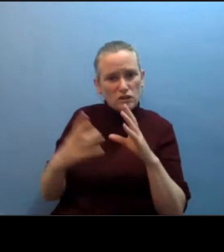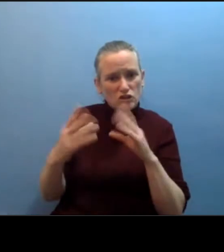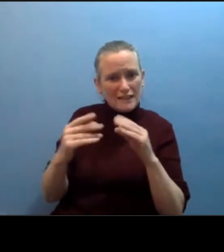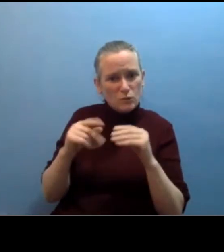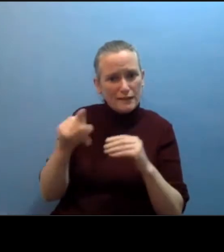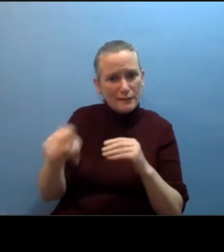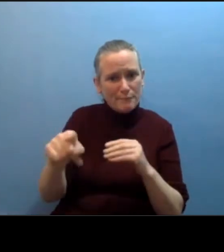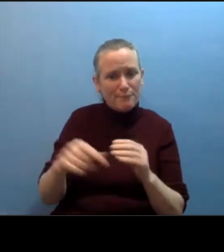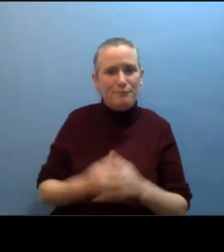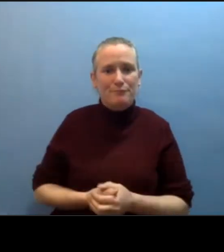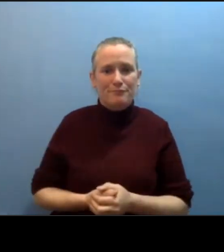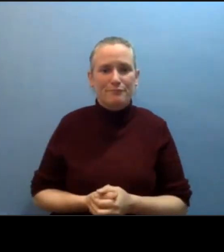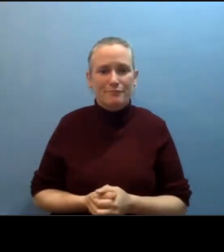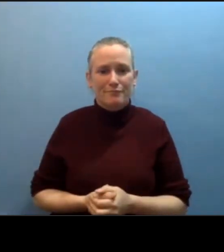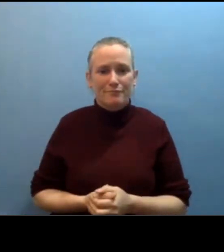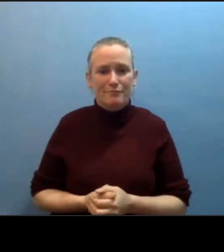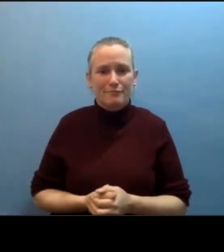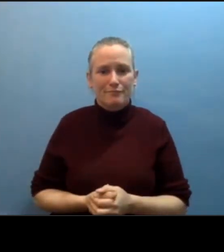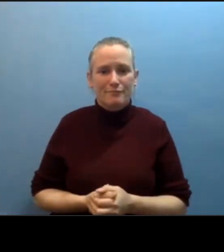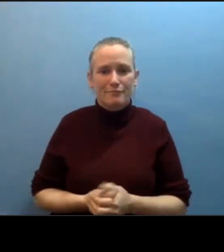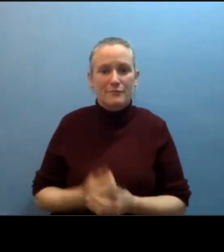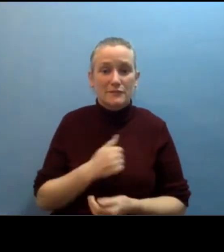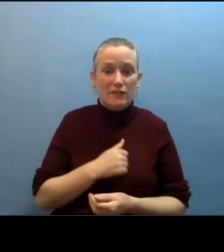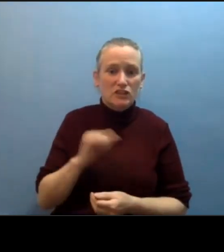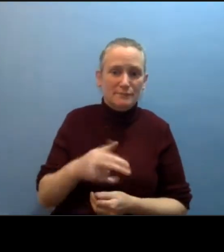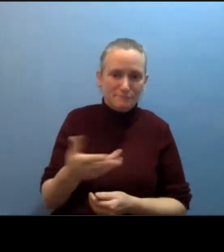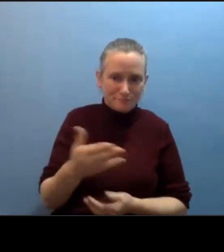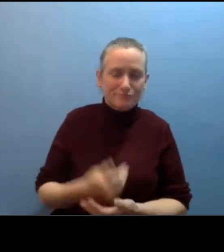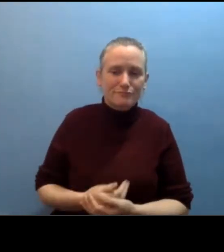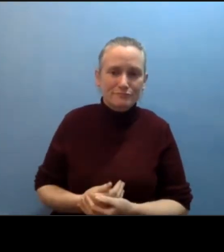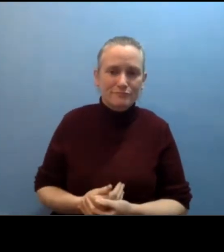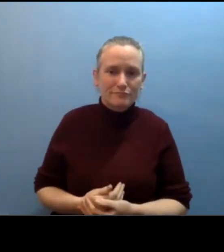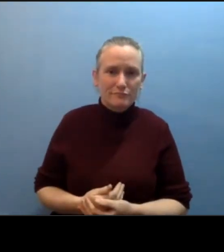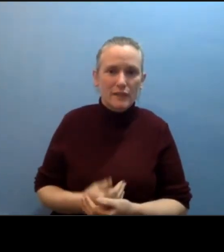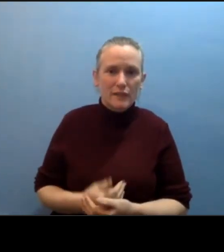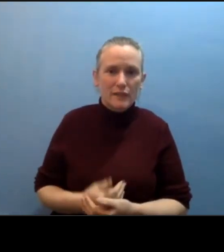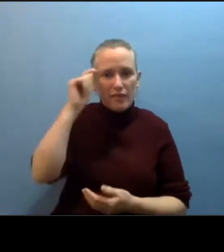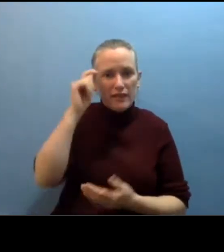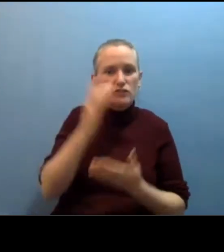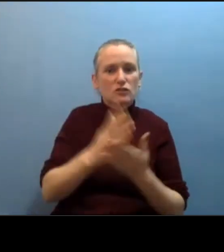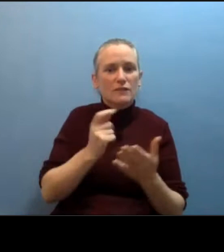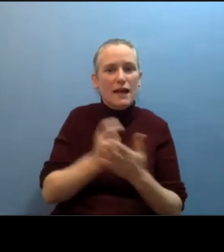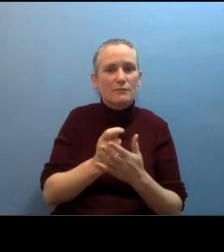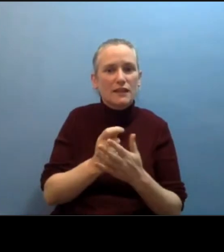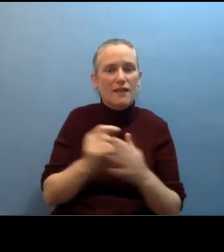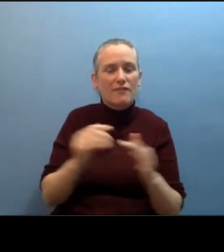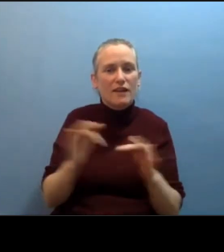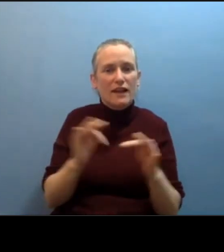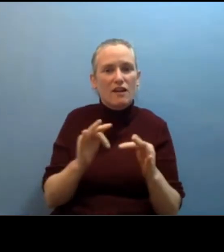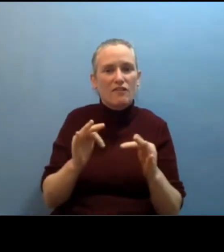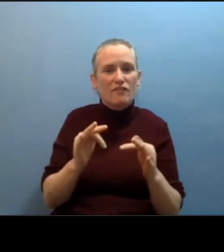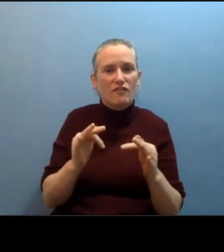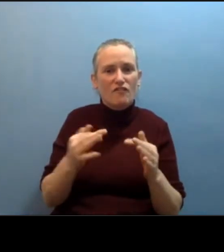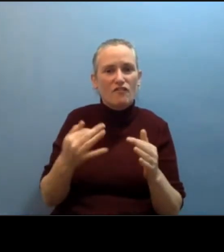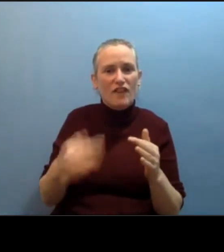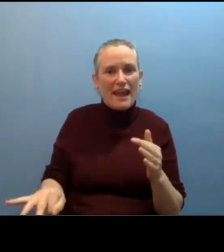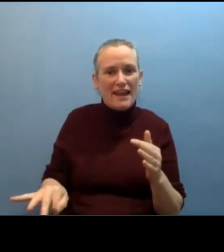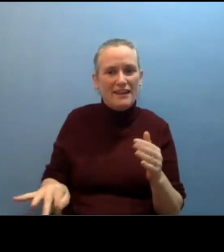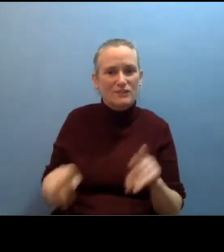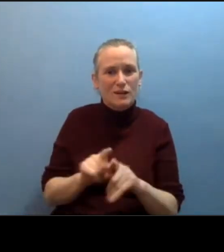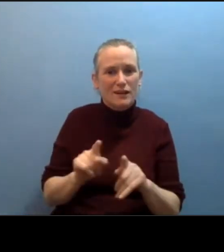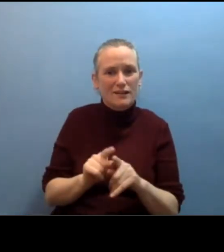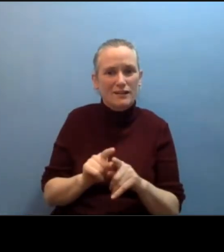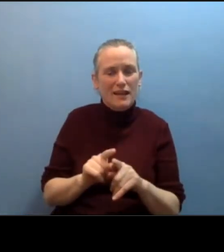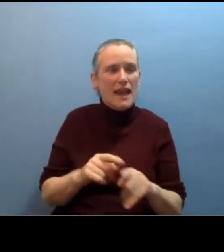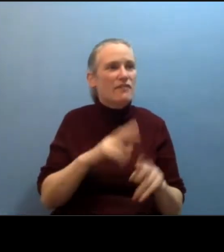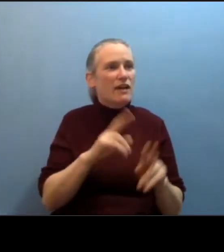I think, yeah, sorry, Jen, go on. I just think sometimes there's a fear of failure as well, and you know, if I can't do something